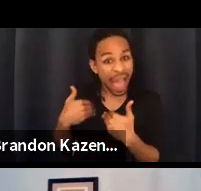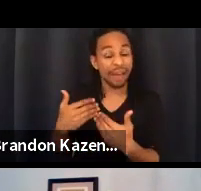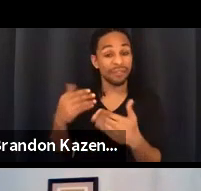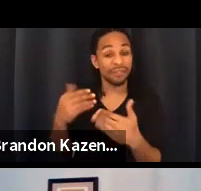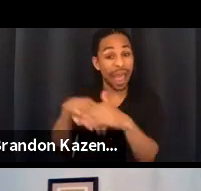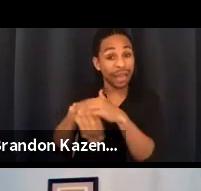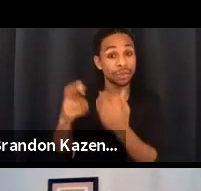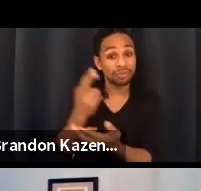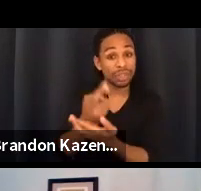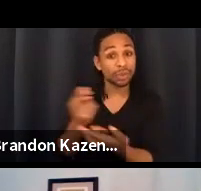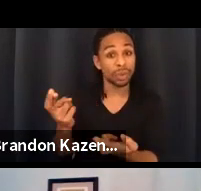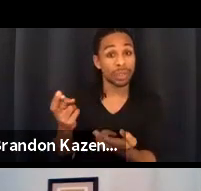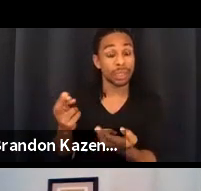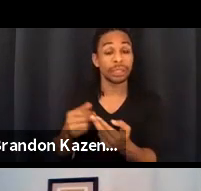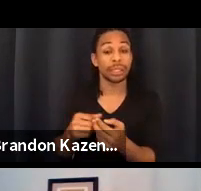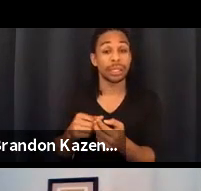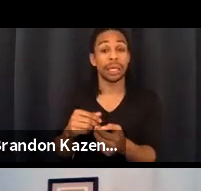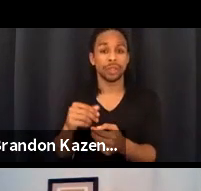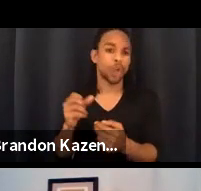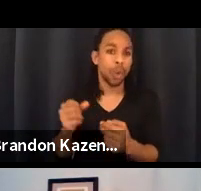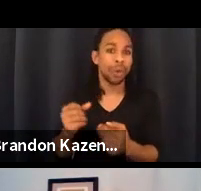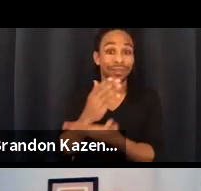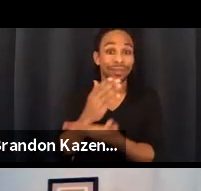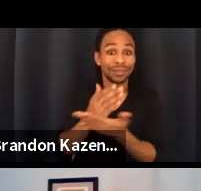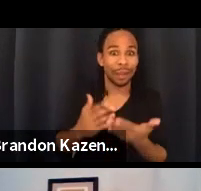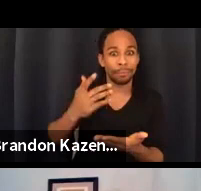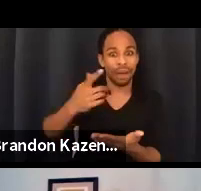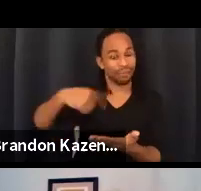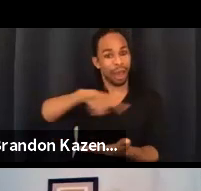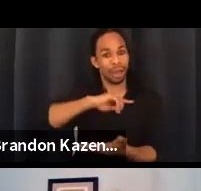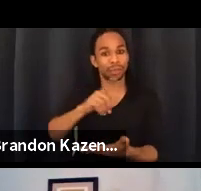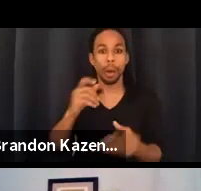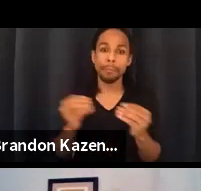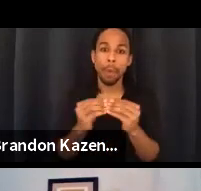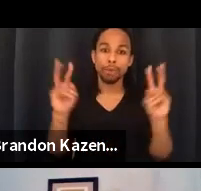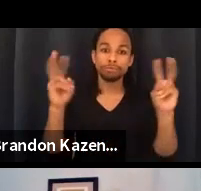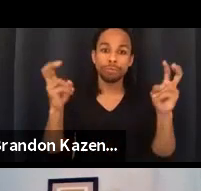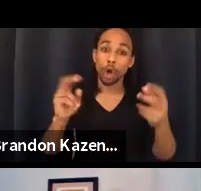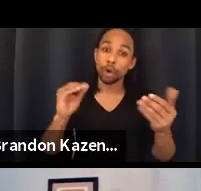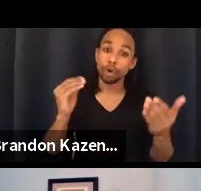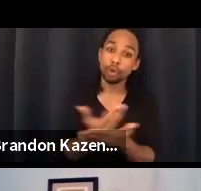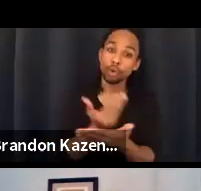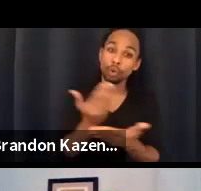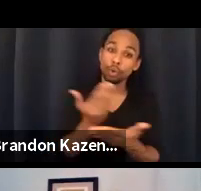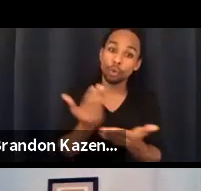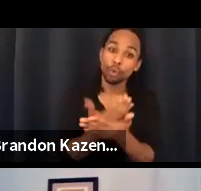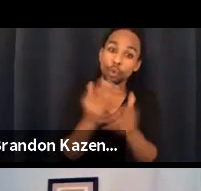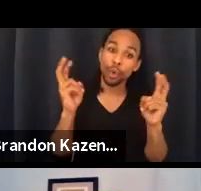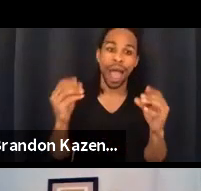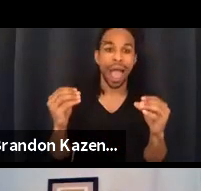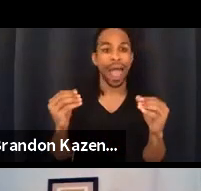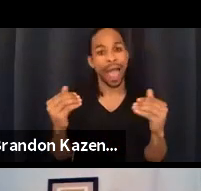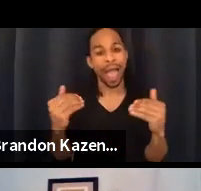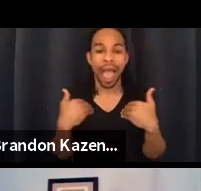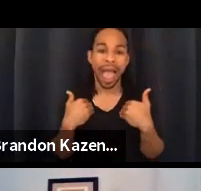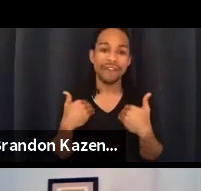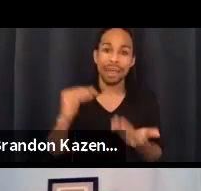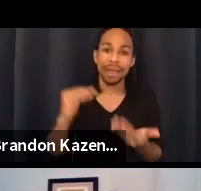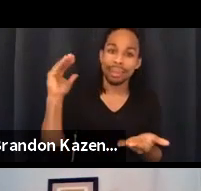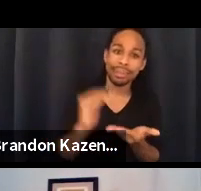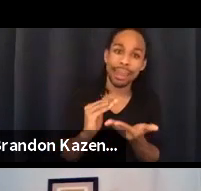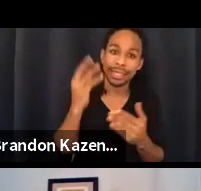new, so to speak, to the system, or who have less experience with that. So I do think there's got to be this kind